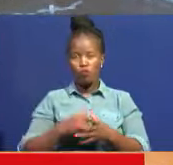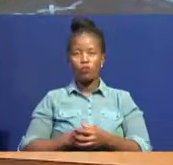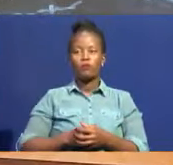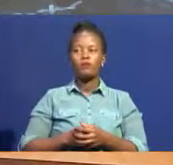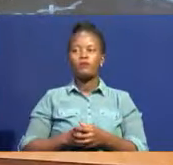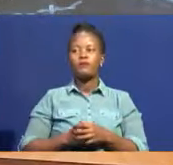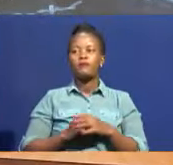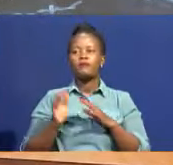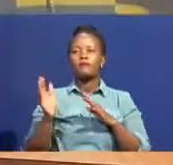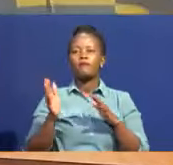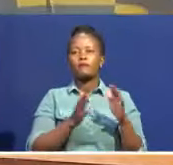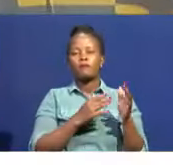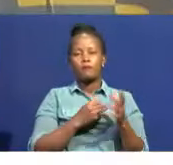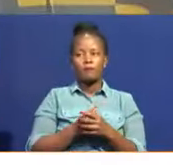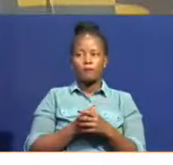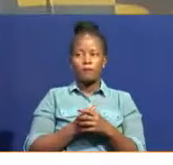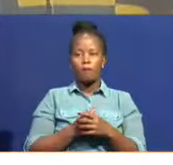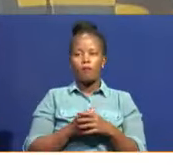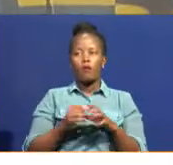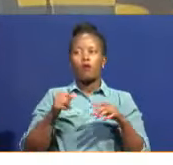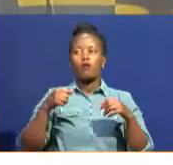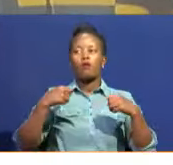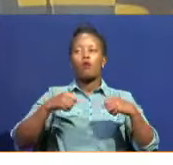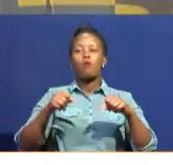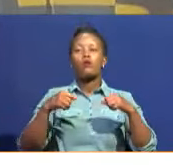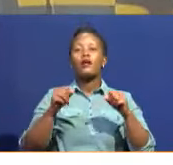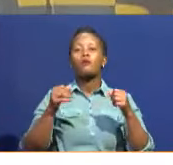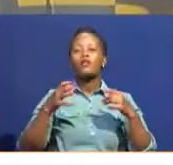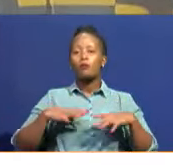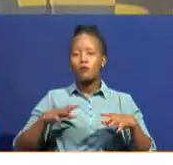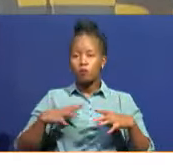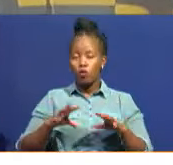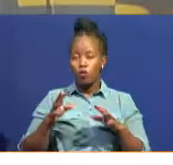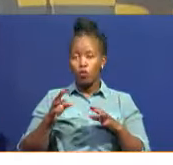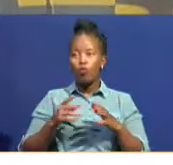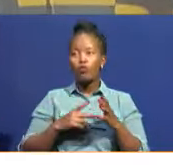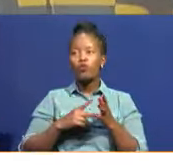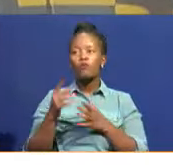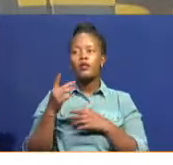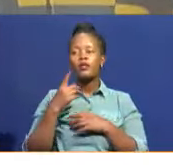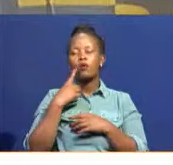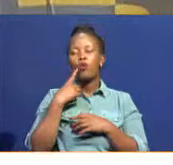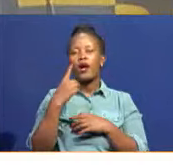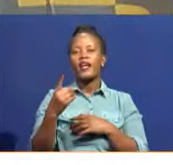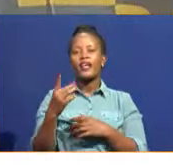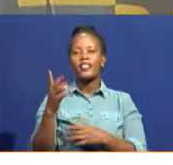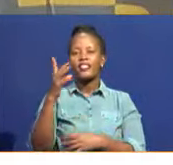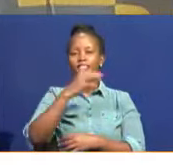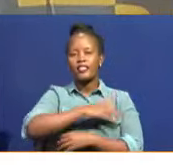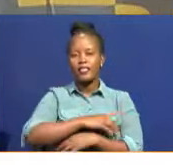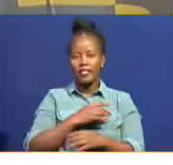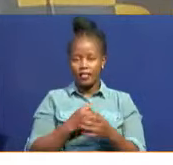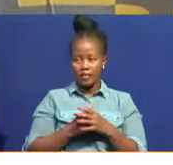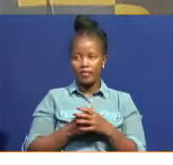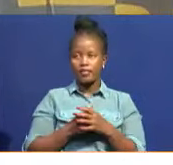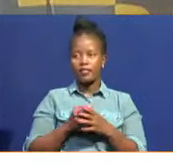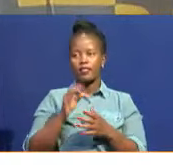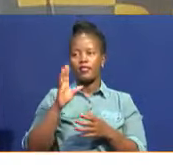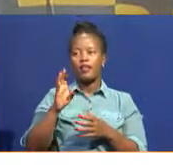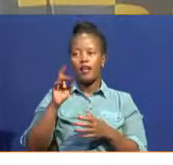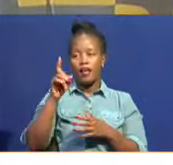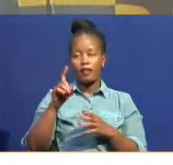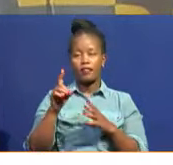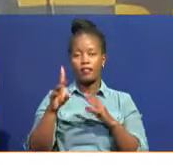Boda Boda riders will now pay 100 shillings daily as license fees. National Transport and Safety Authority Director General